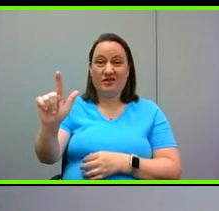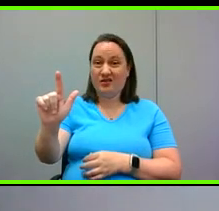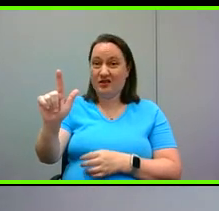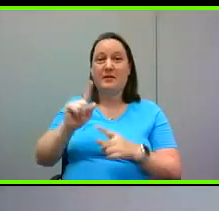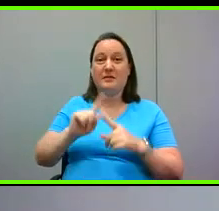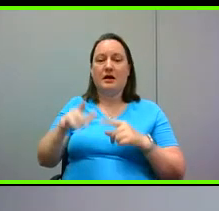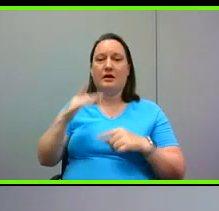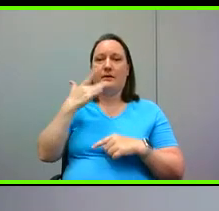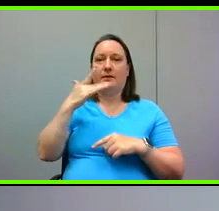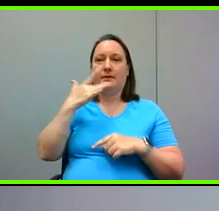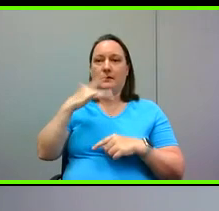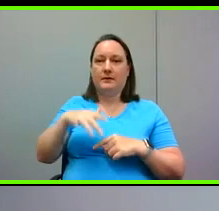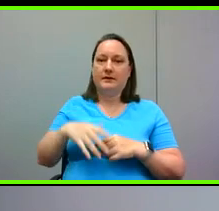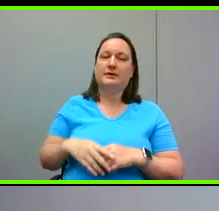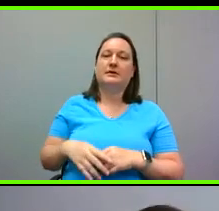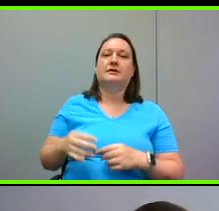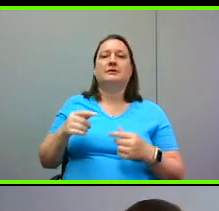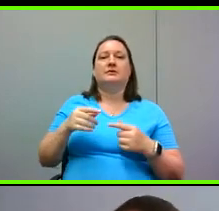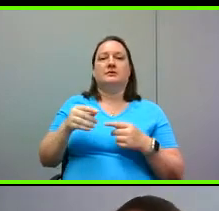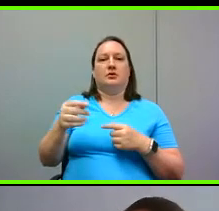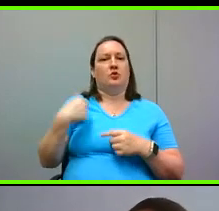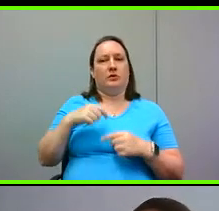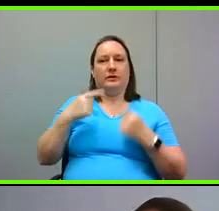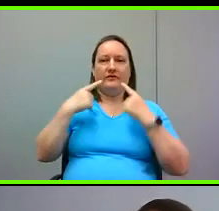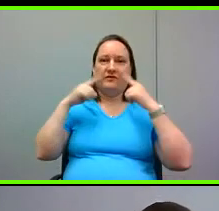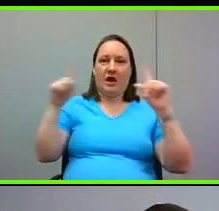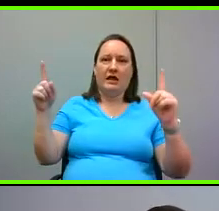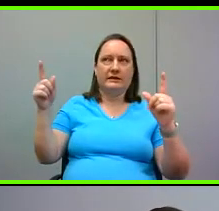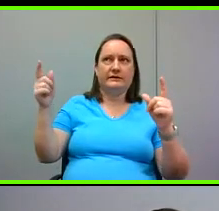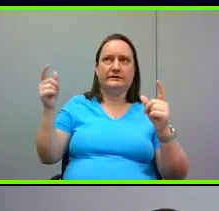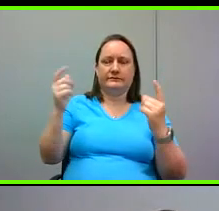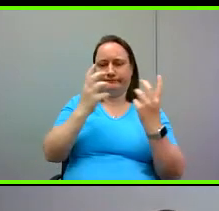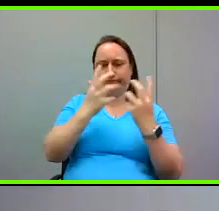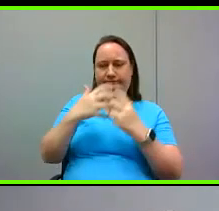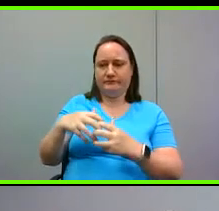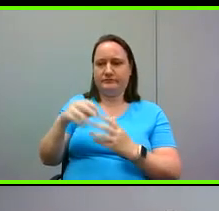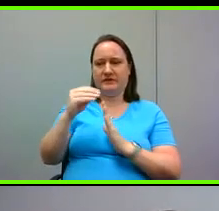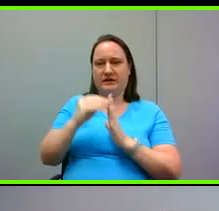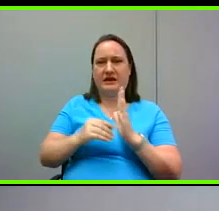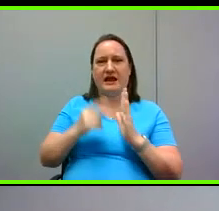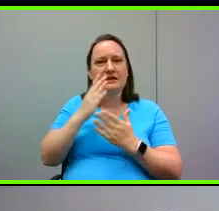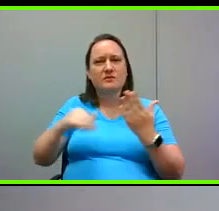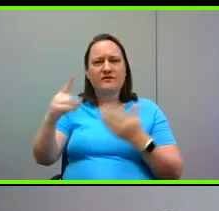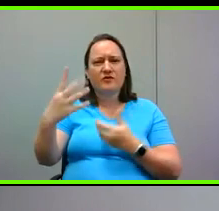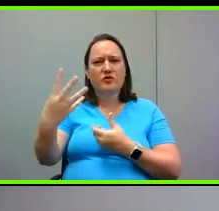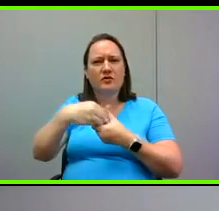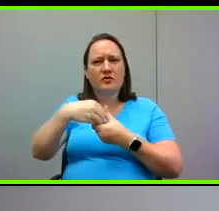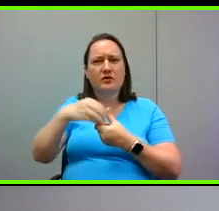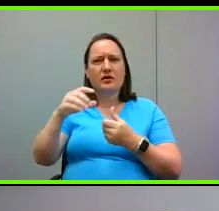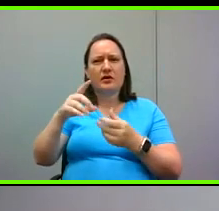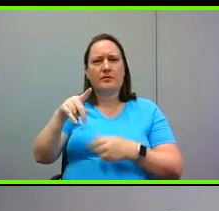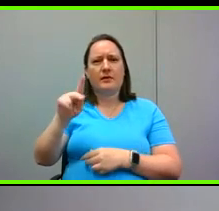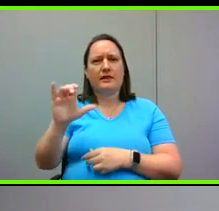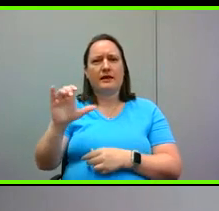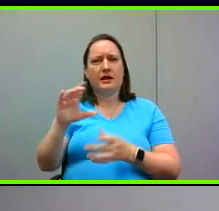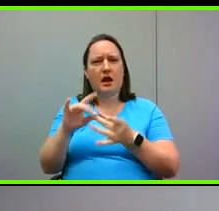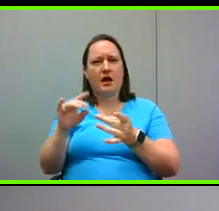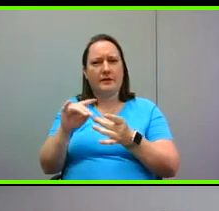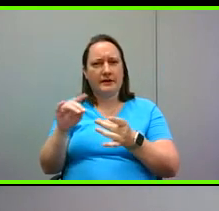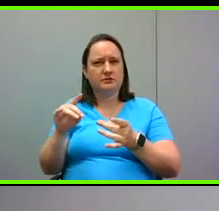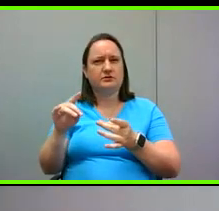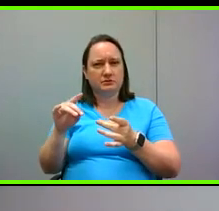we did finally were able to pull together. I think some of you were part of the public comments, and if